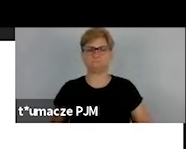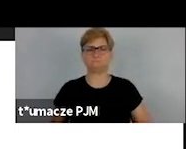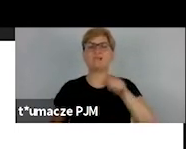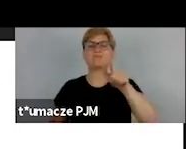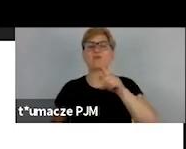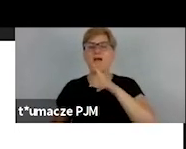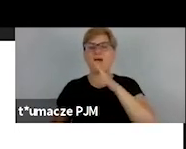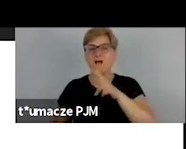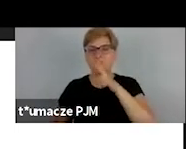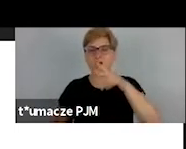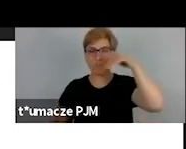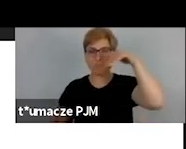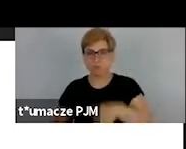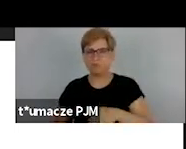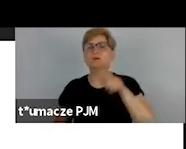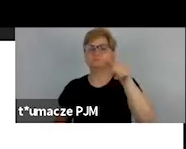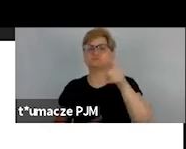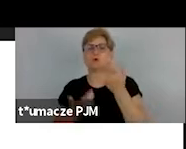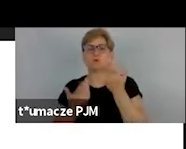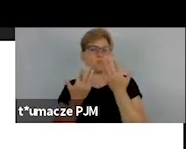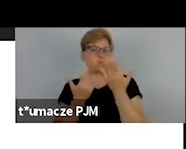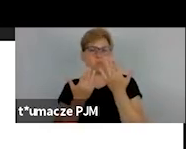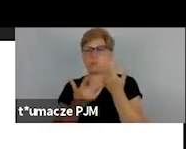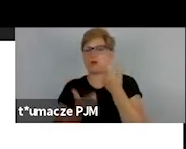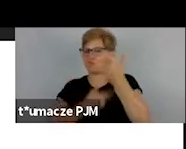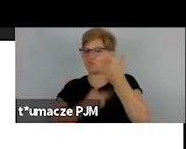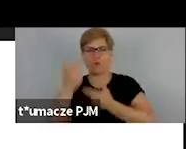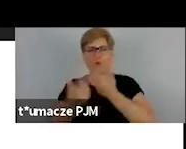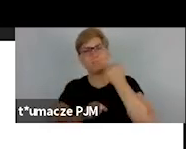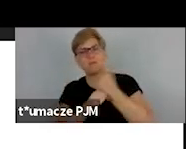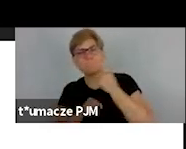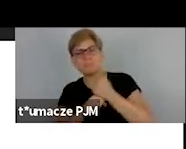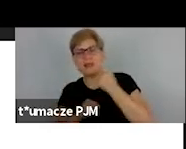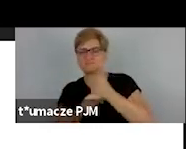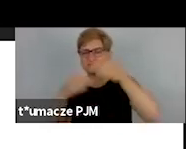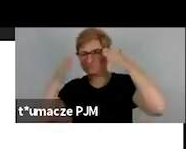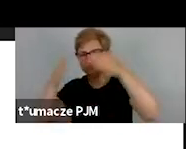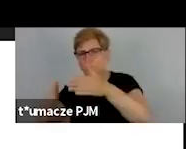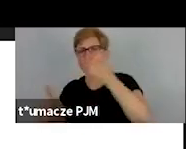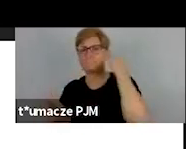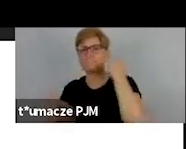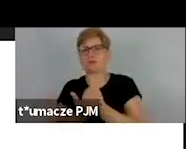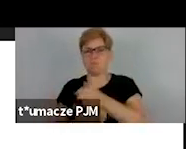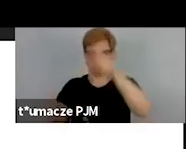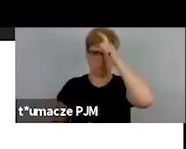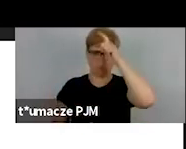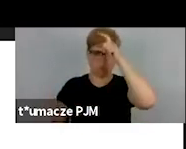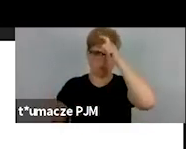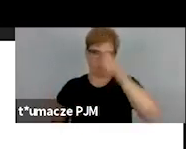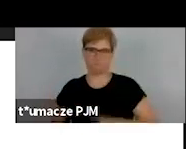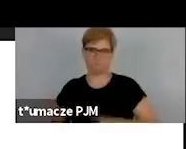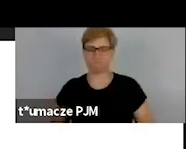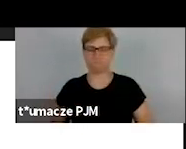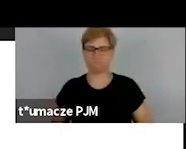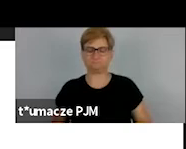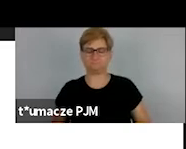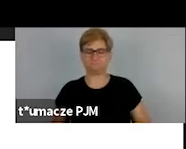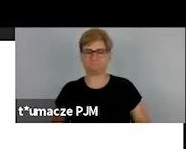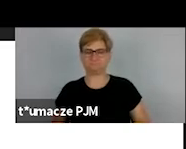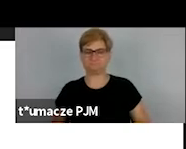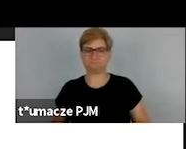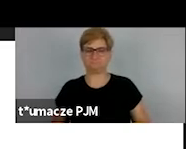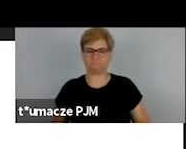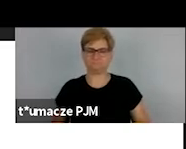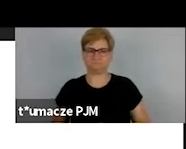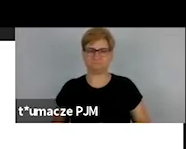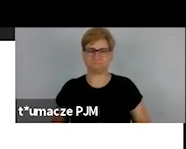can do in South Africa in terms of holding government officials to account is very different than what you can do perhaps in Poland, certainly